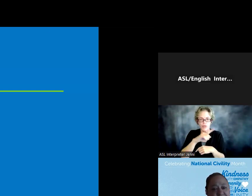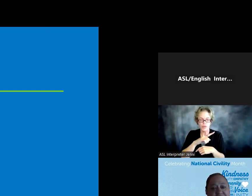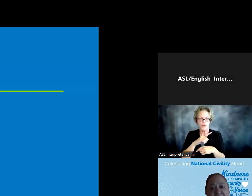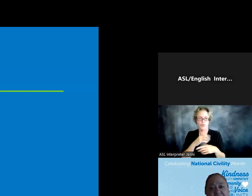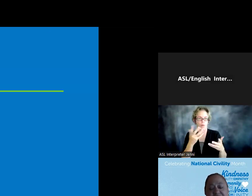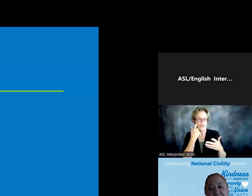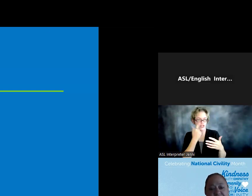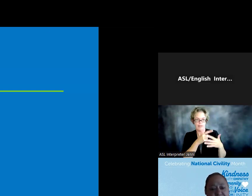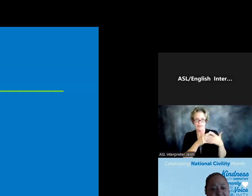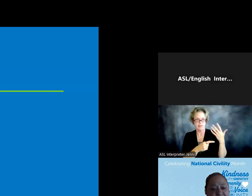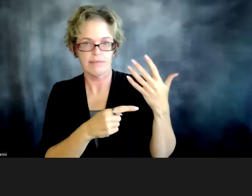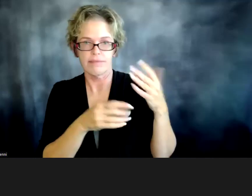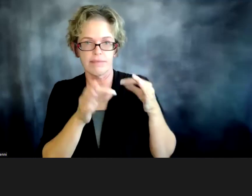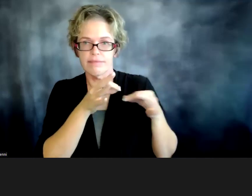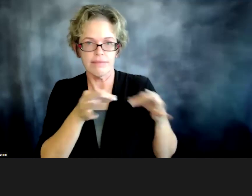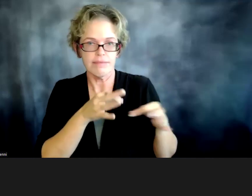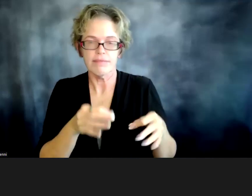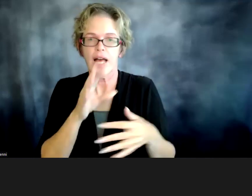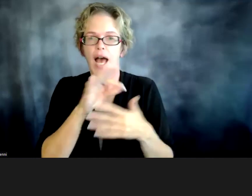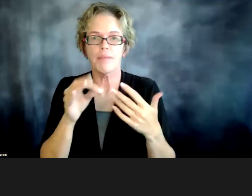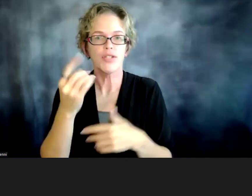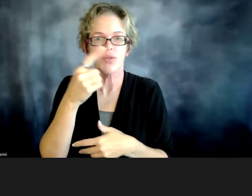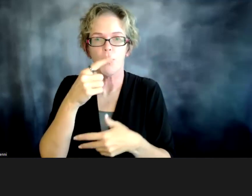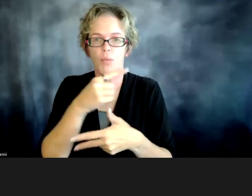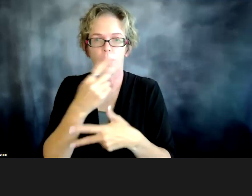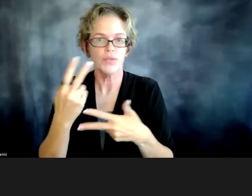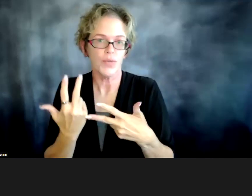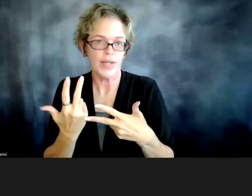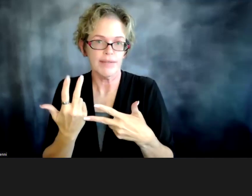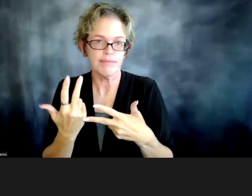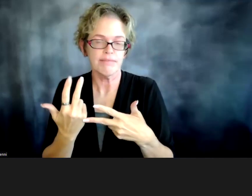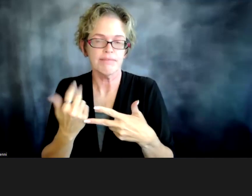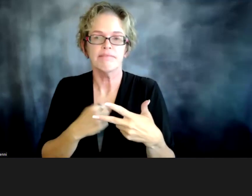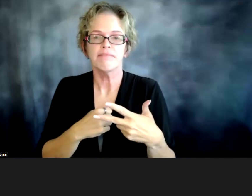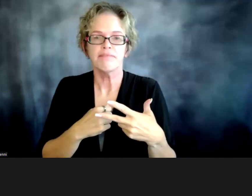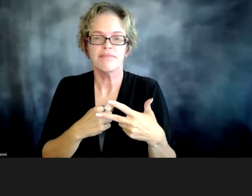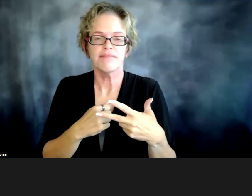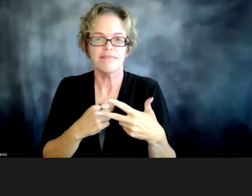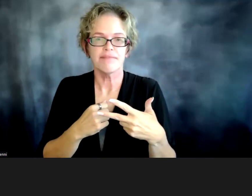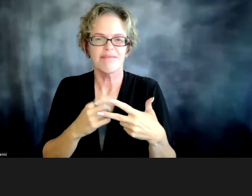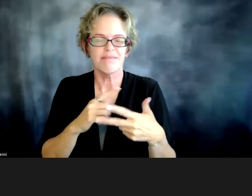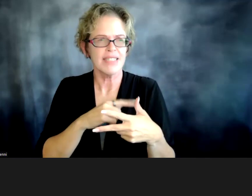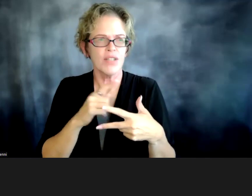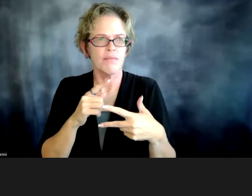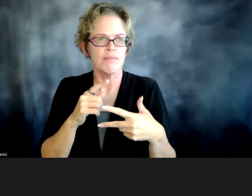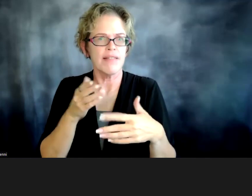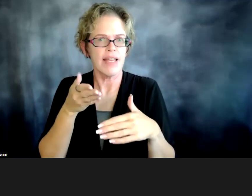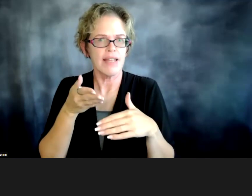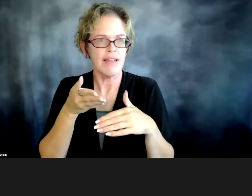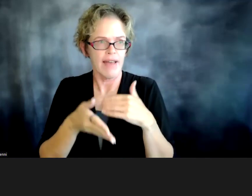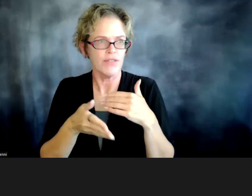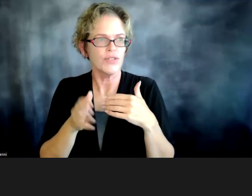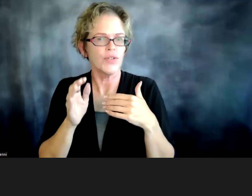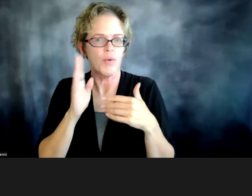went over, as far as the options 1 through 3. And then from that point, I think we'll have